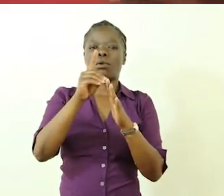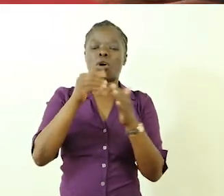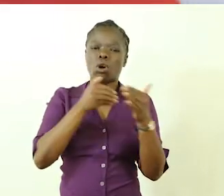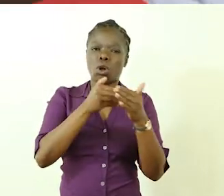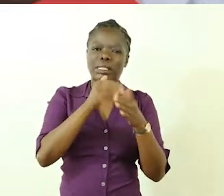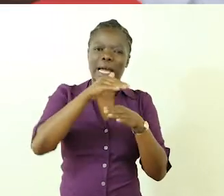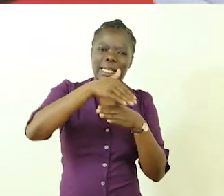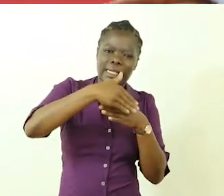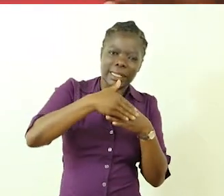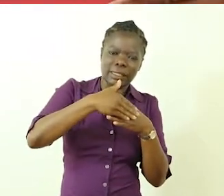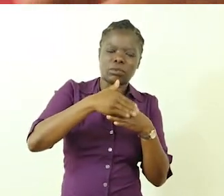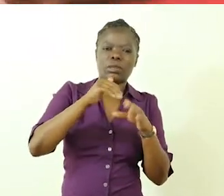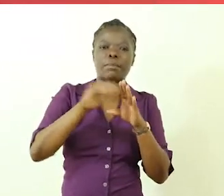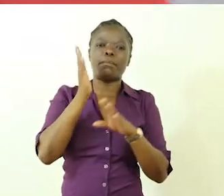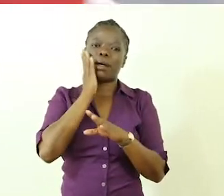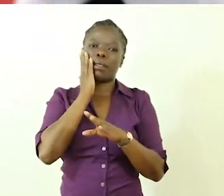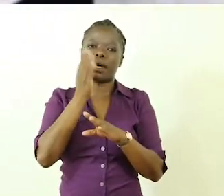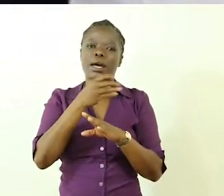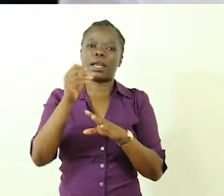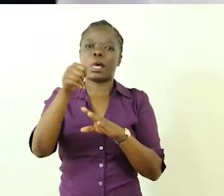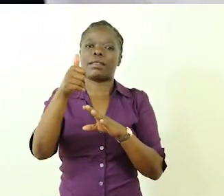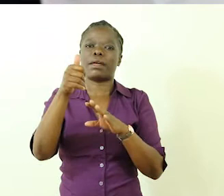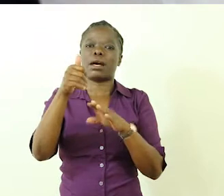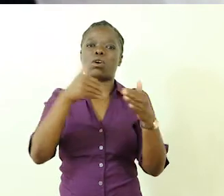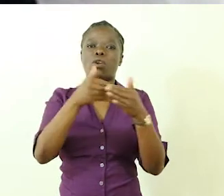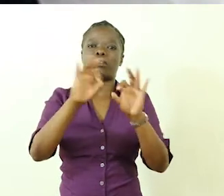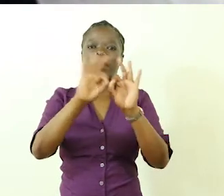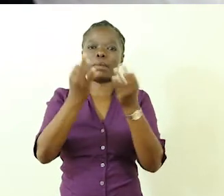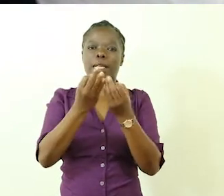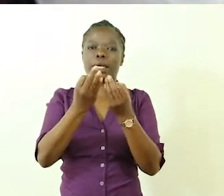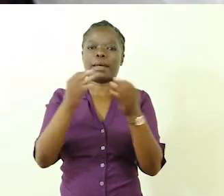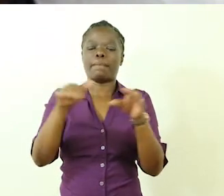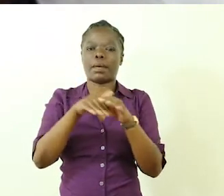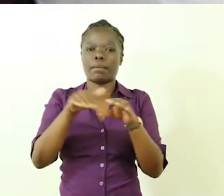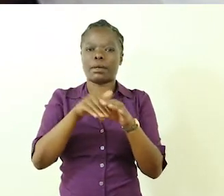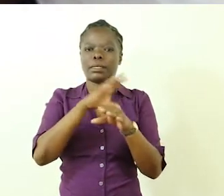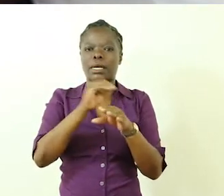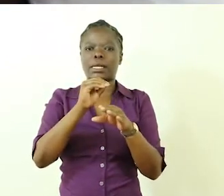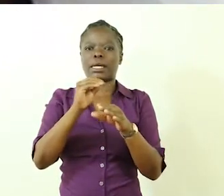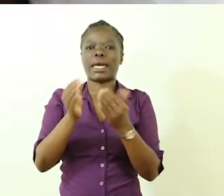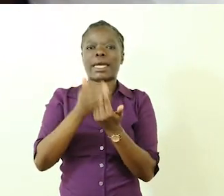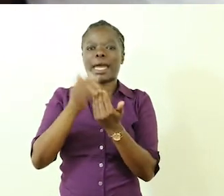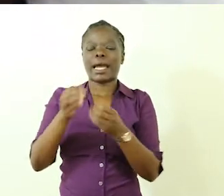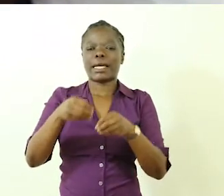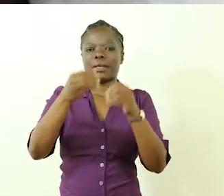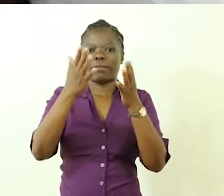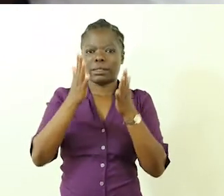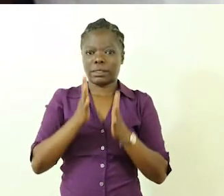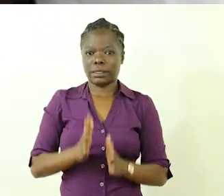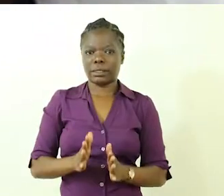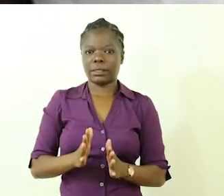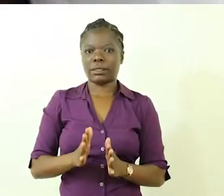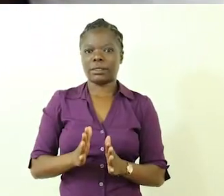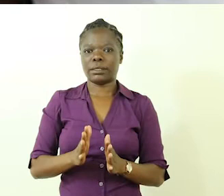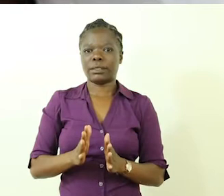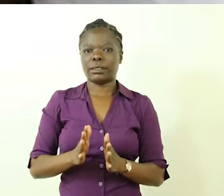attachment to mother and other close family members and caregivers, afraid